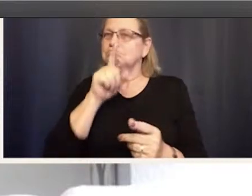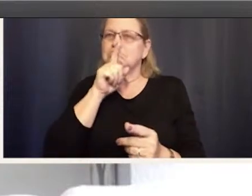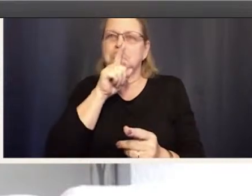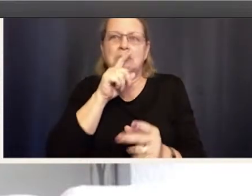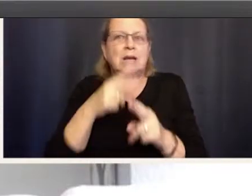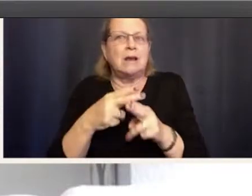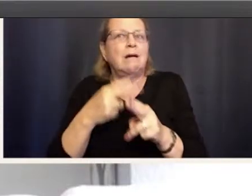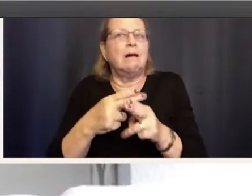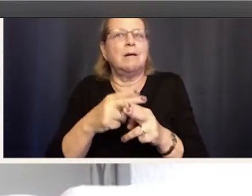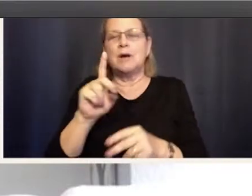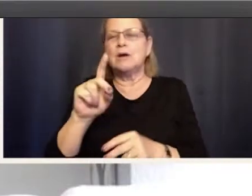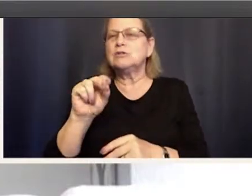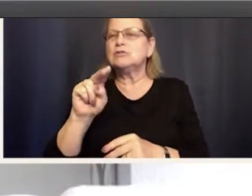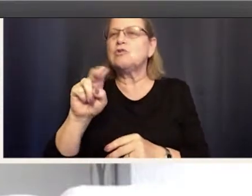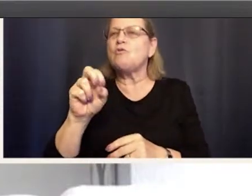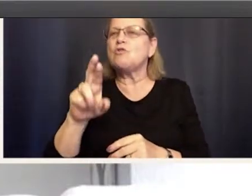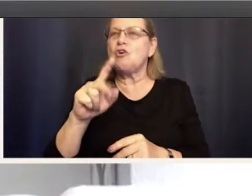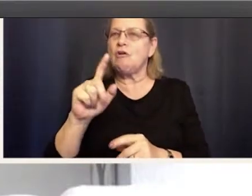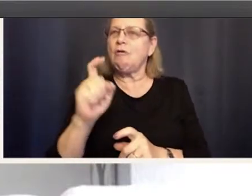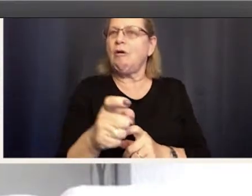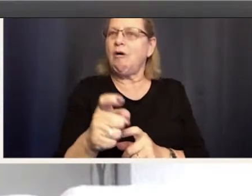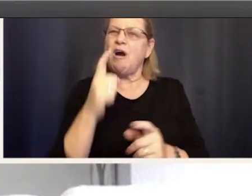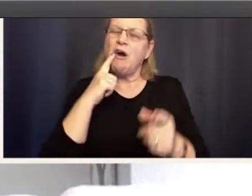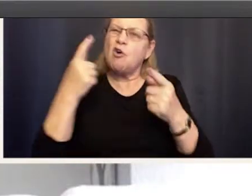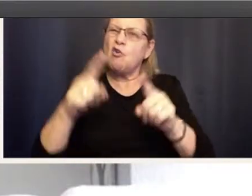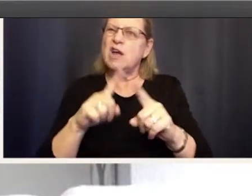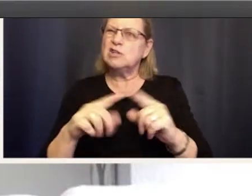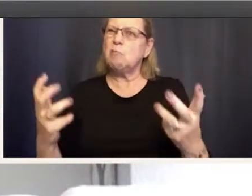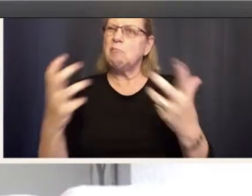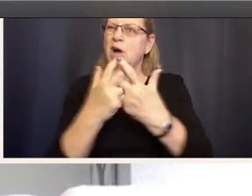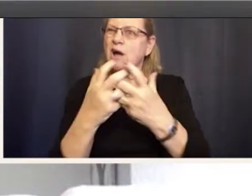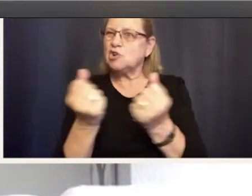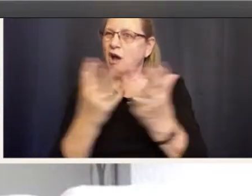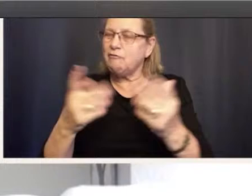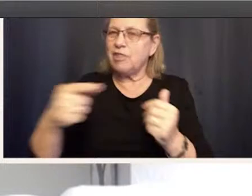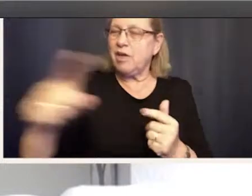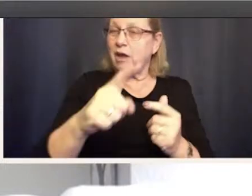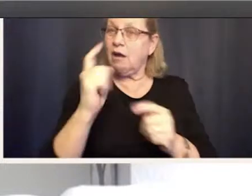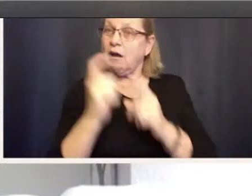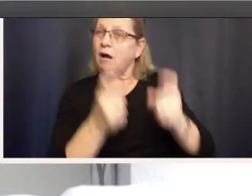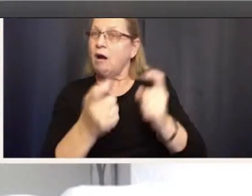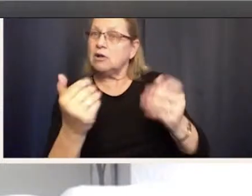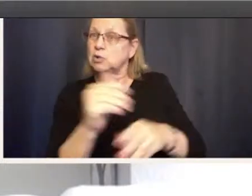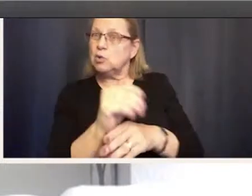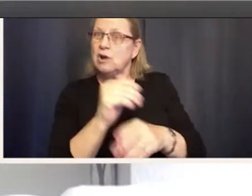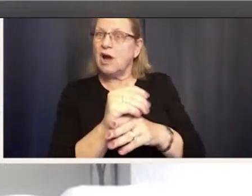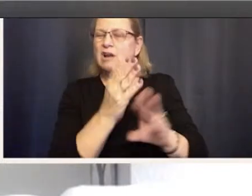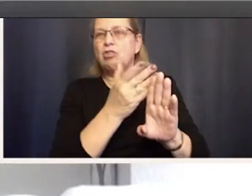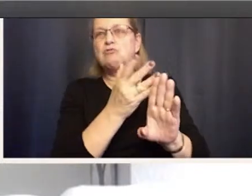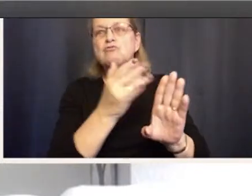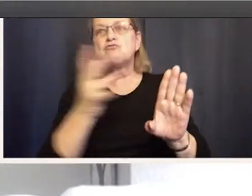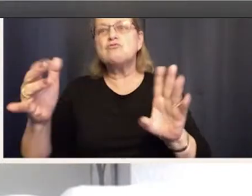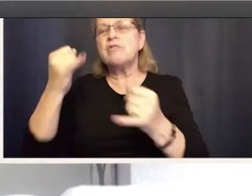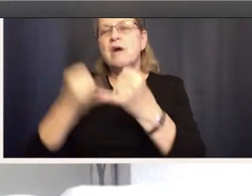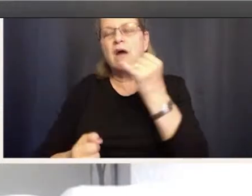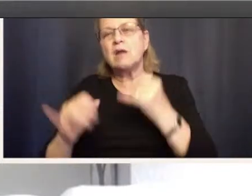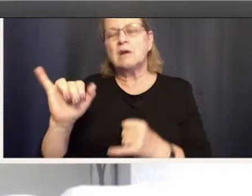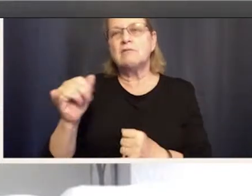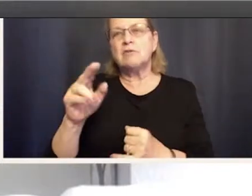anonymous donor has agreed to match everything we raise this evening through the end of the